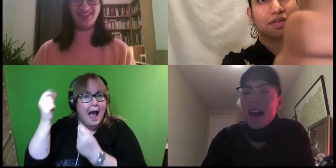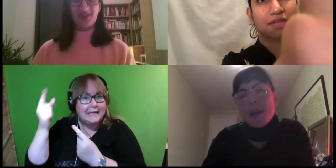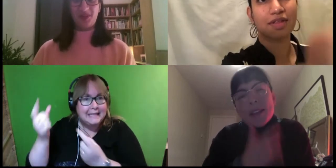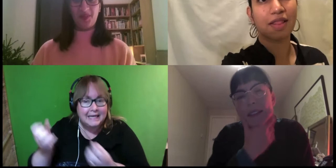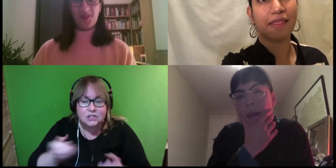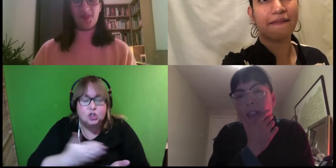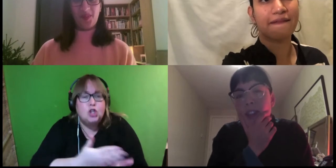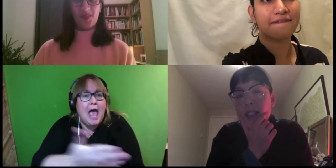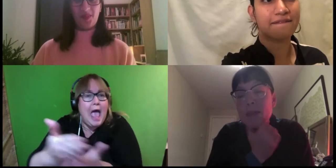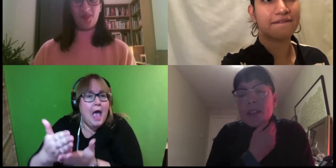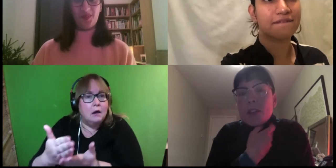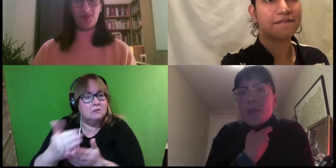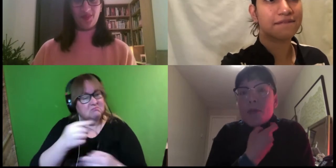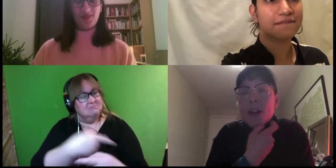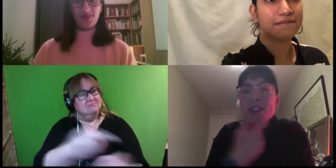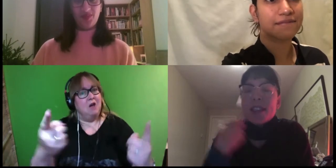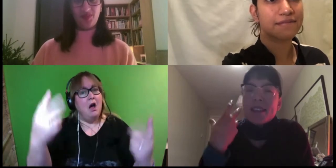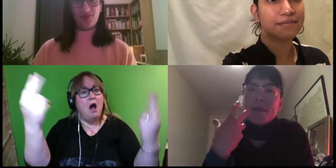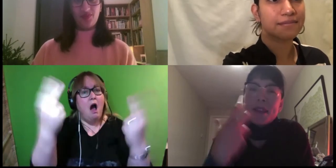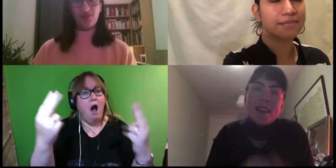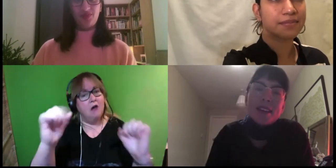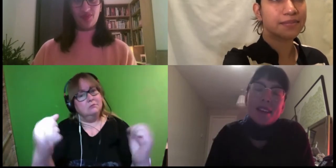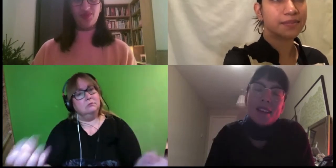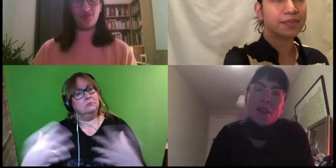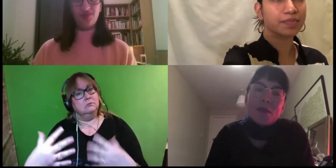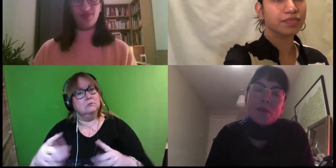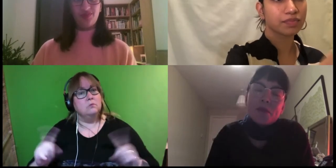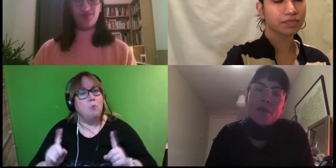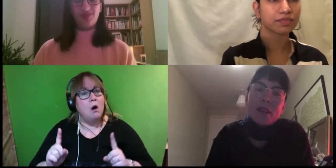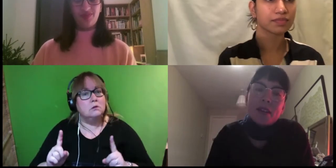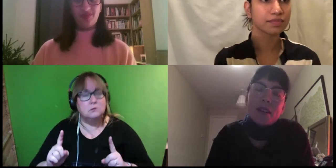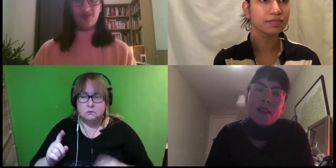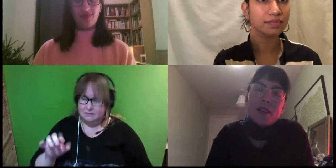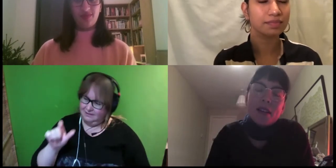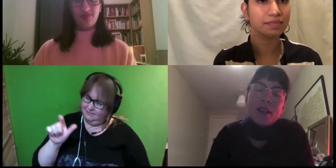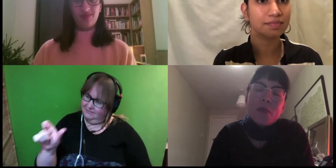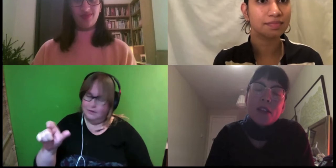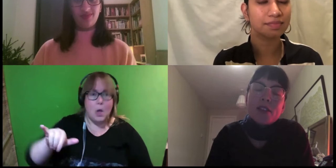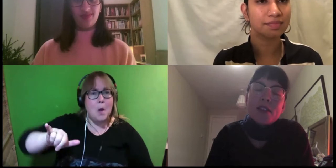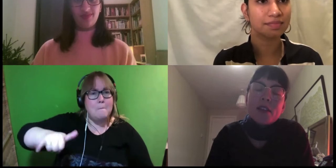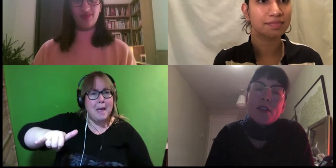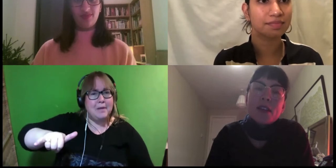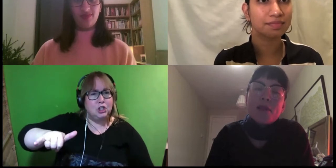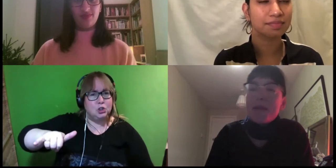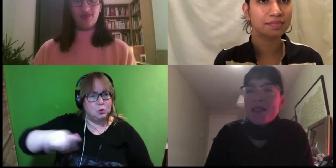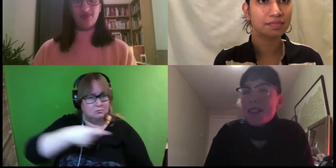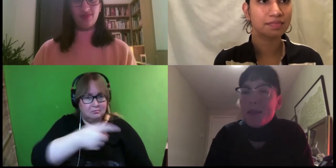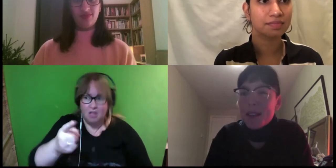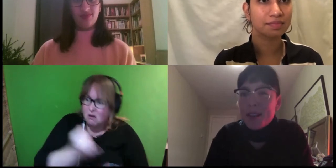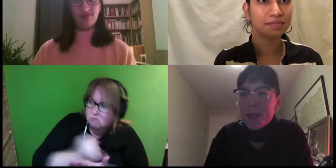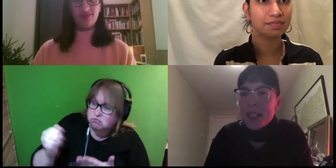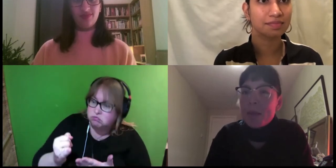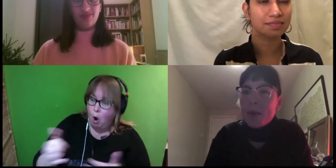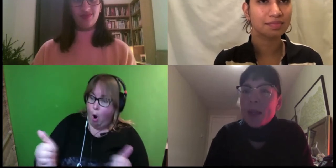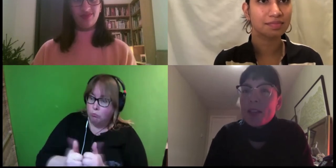Yeah, I mean, this Magnitude being so fresh and something that, you know, I think Amrita, you said earlier, maybe it's just something that you